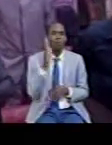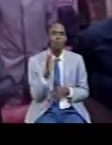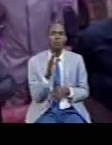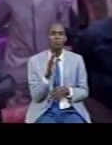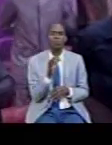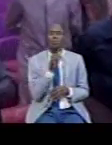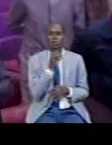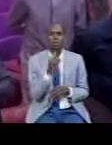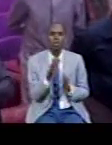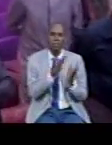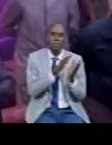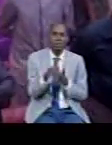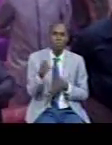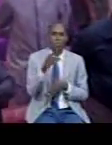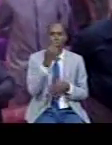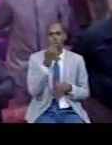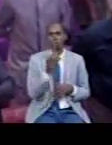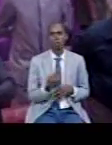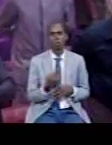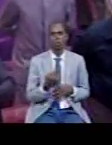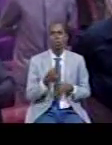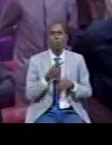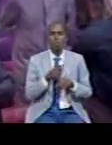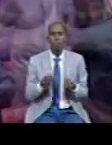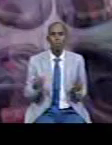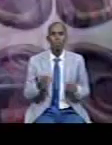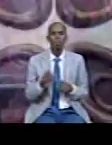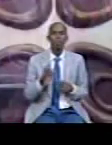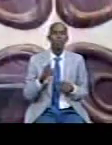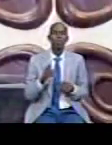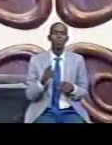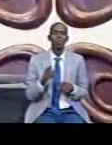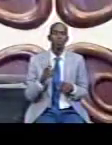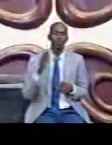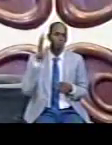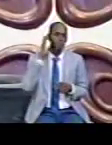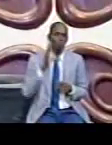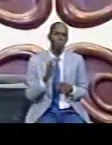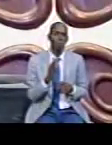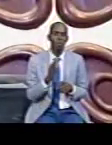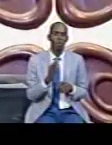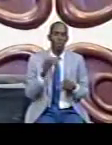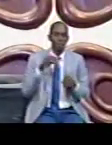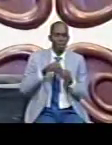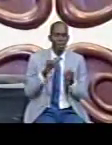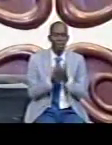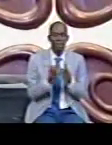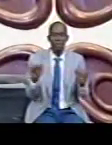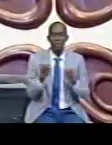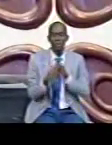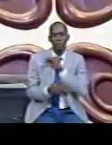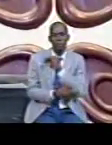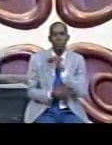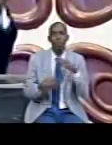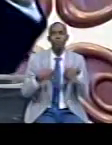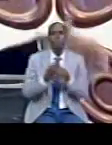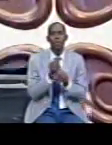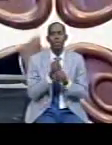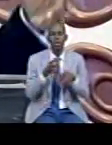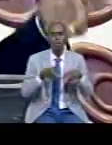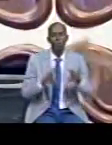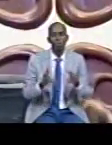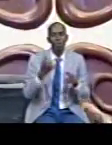will not leave you alone, but he will, with the same temptation, make a way to escape. He made a